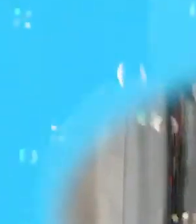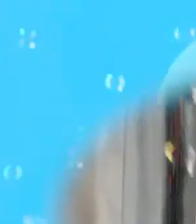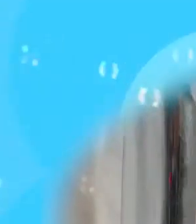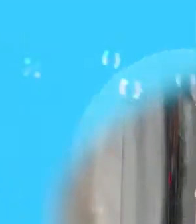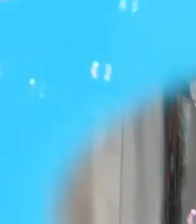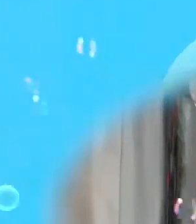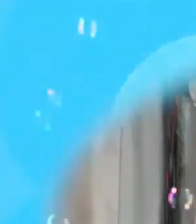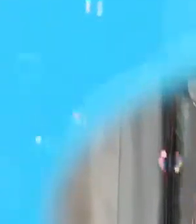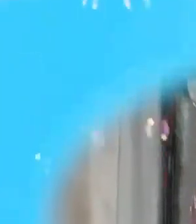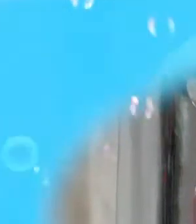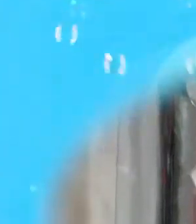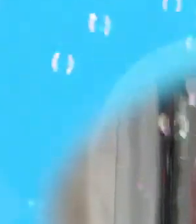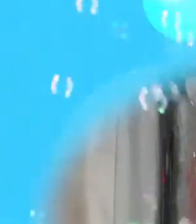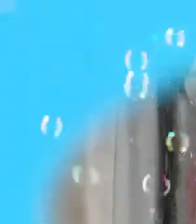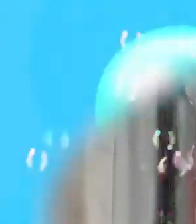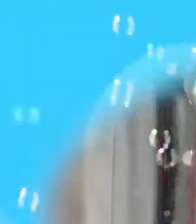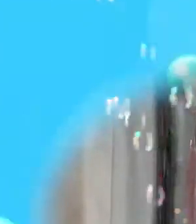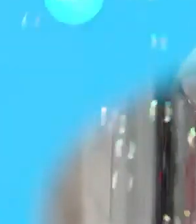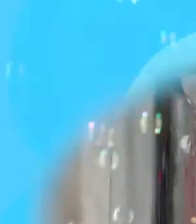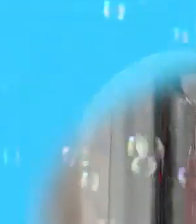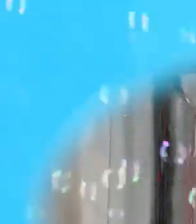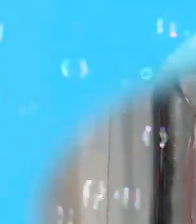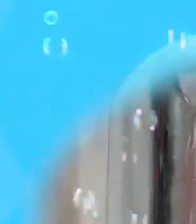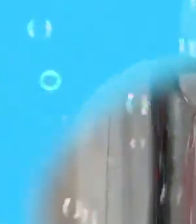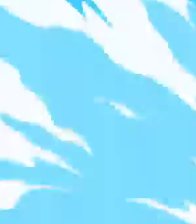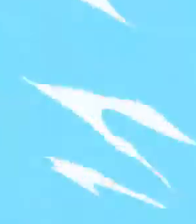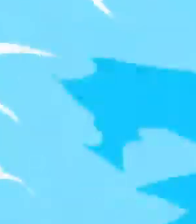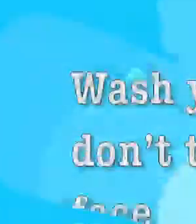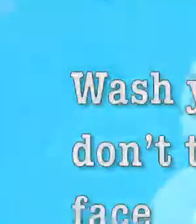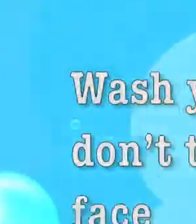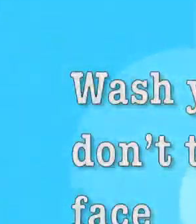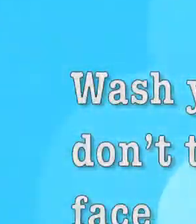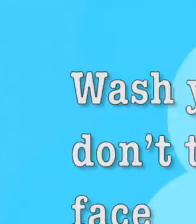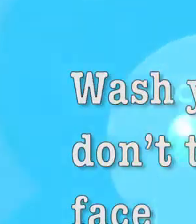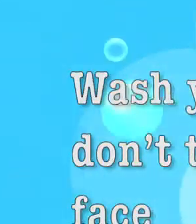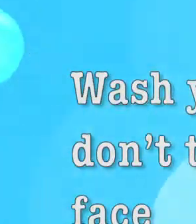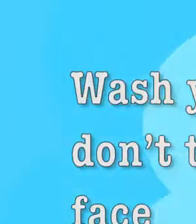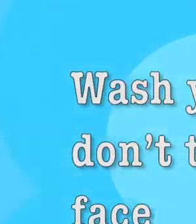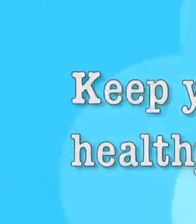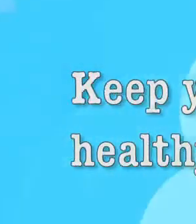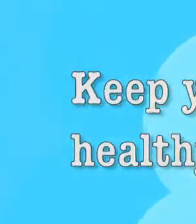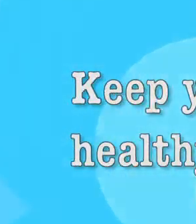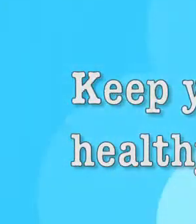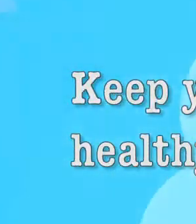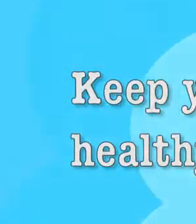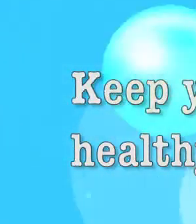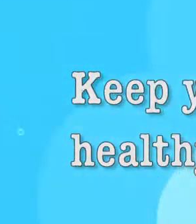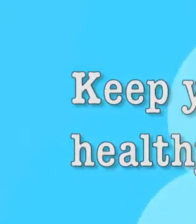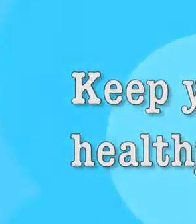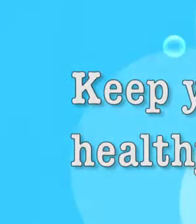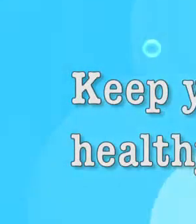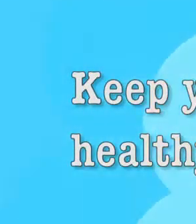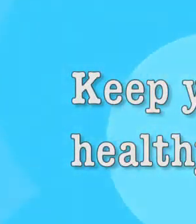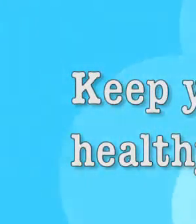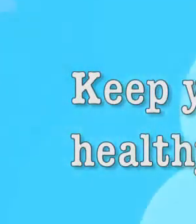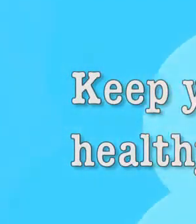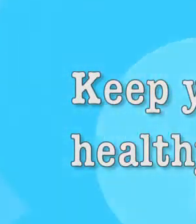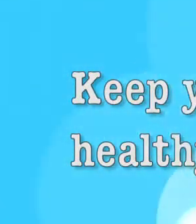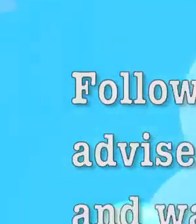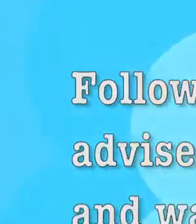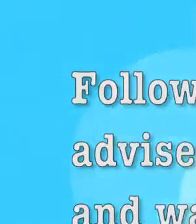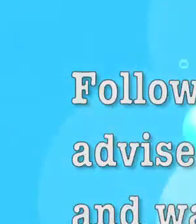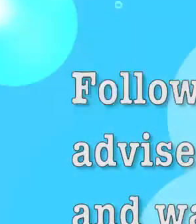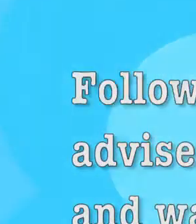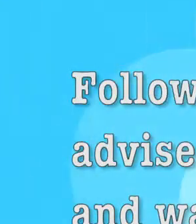your fingers and in between. Wash your hands, don't touch your face, keep your home a healthy